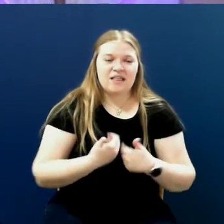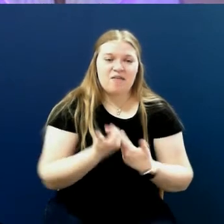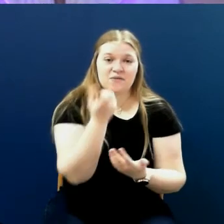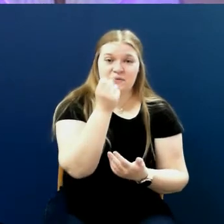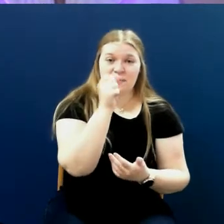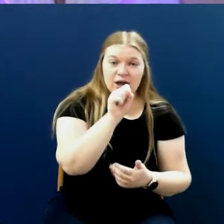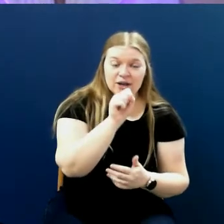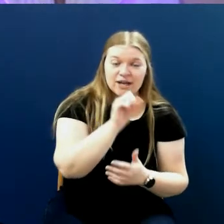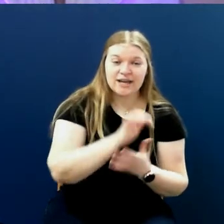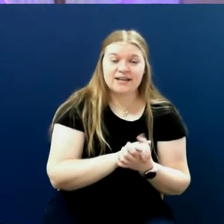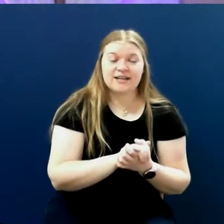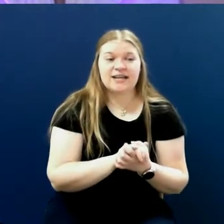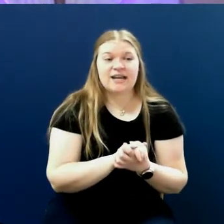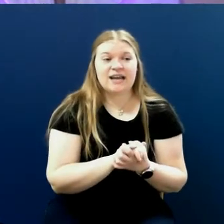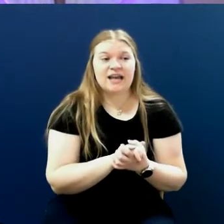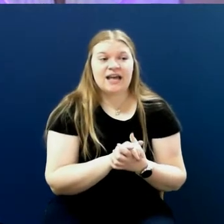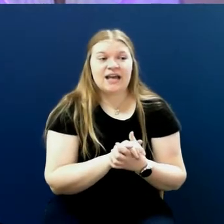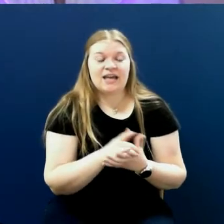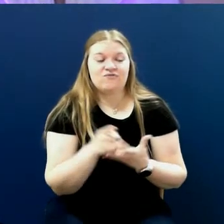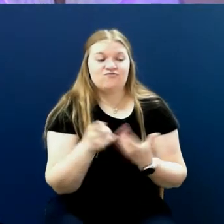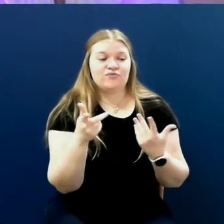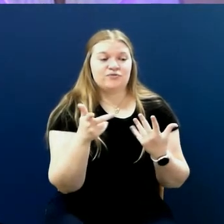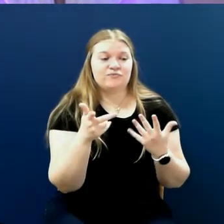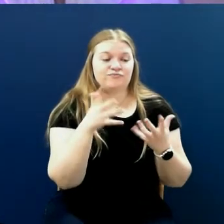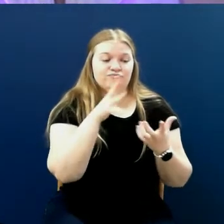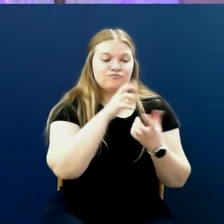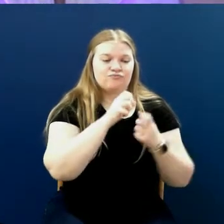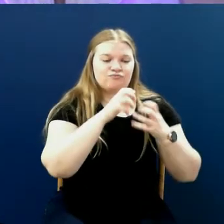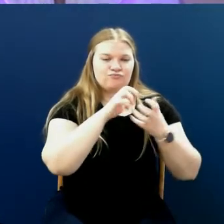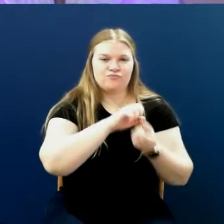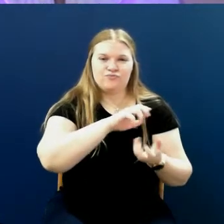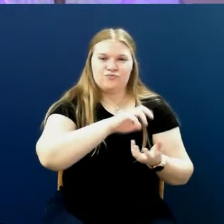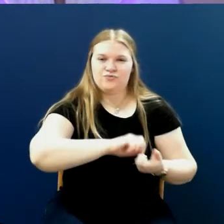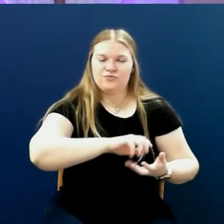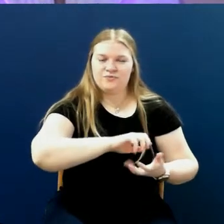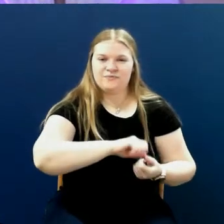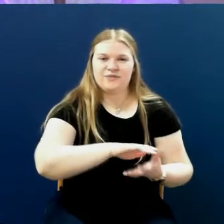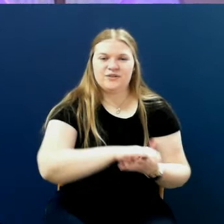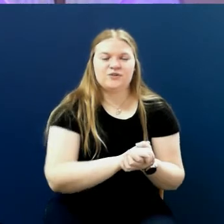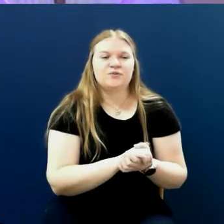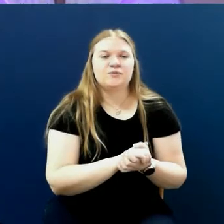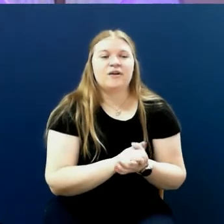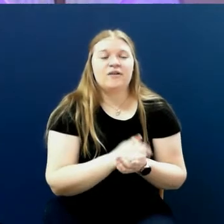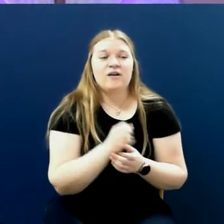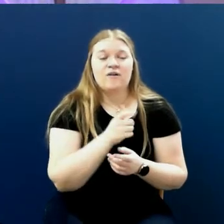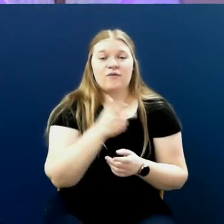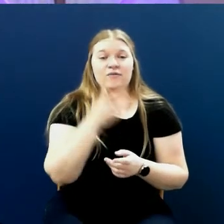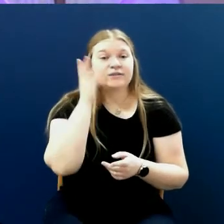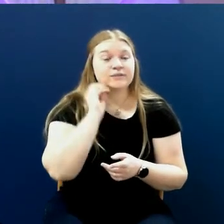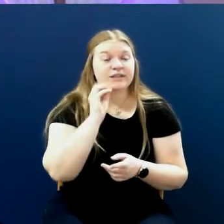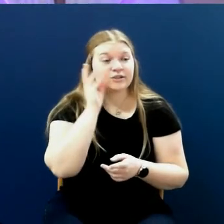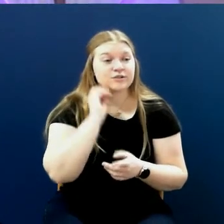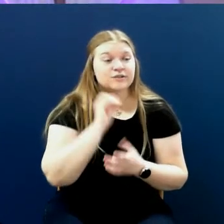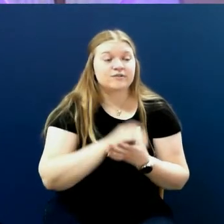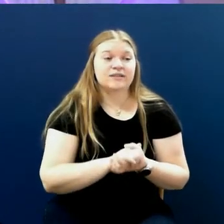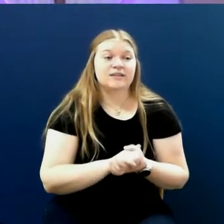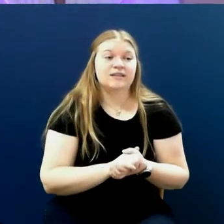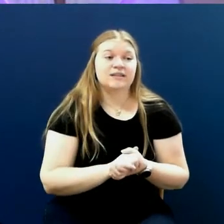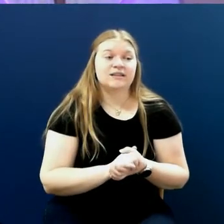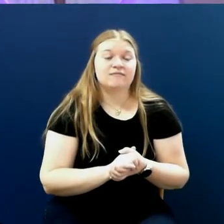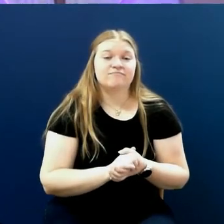rebellion and to degrade you. And even though we have all experienced the attacks of